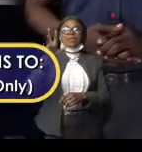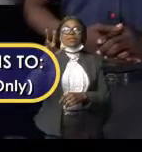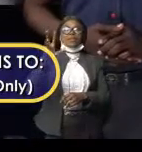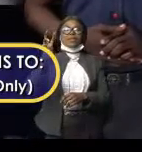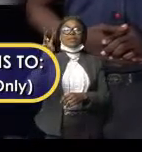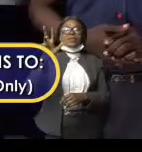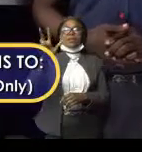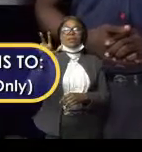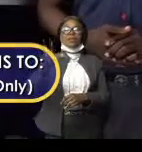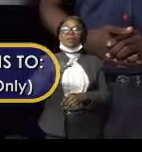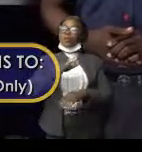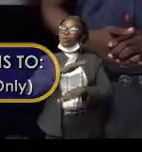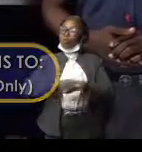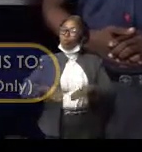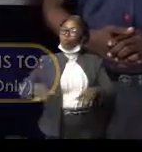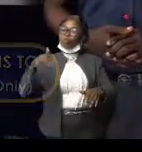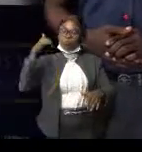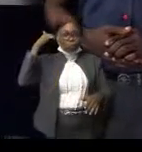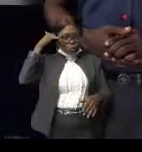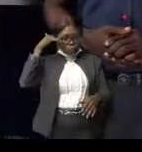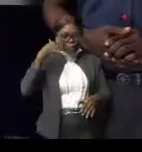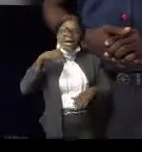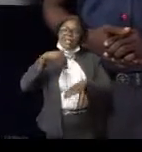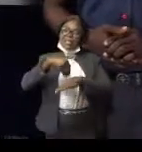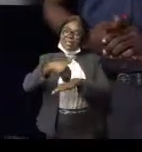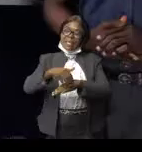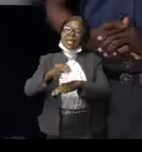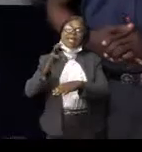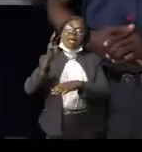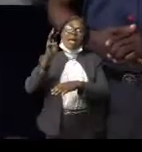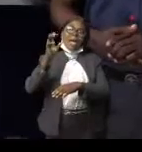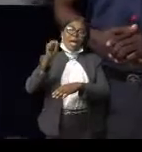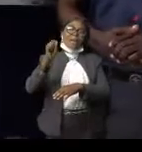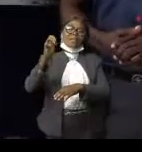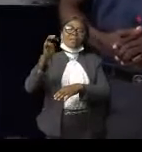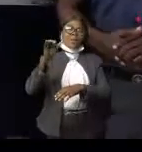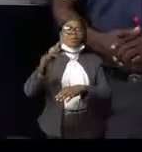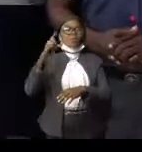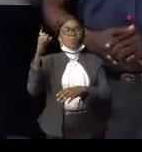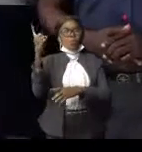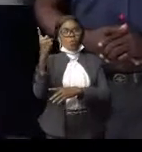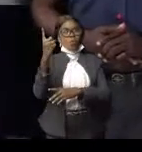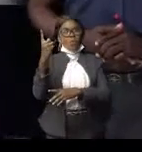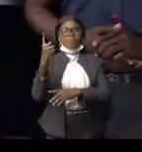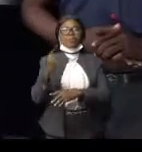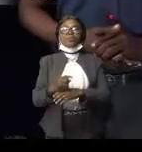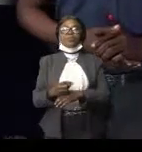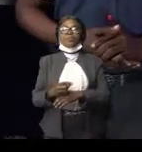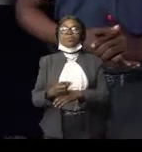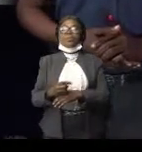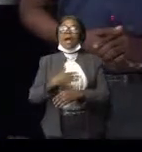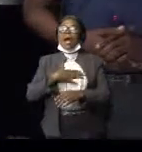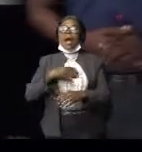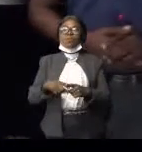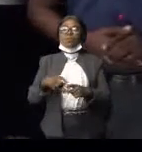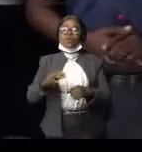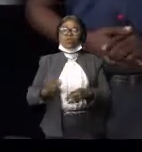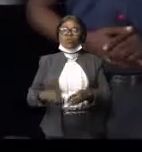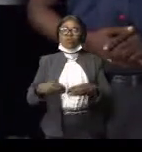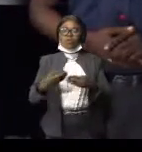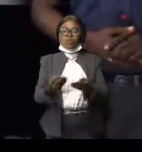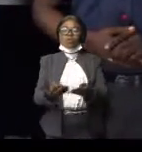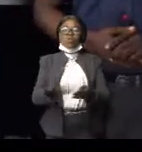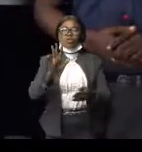5663. Please do not call that line. Just send SMS or WhatsApp messages only. And when